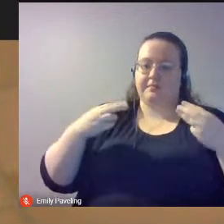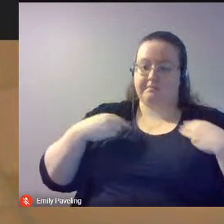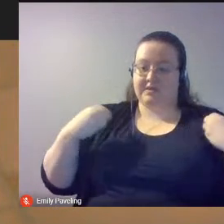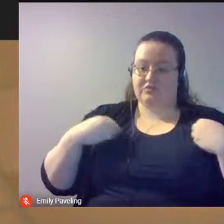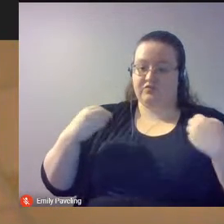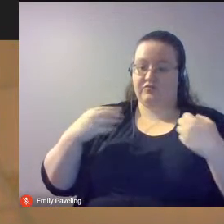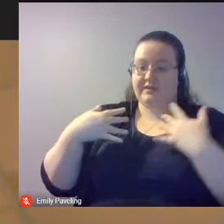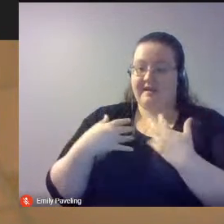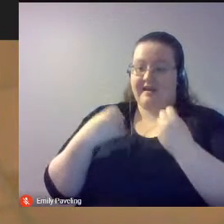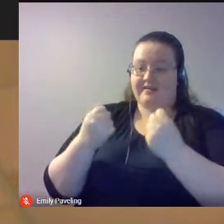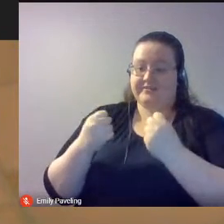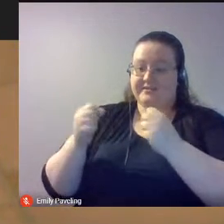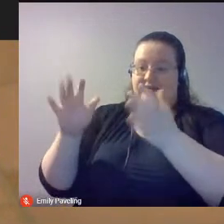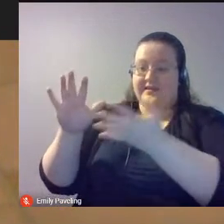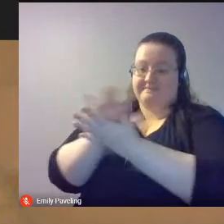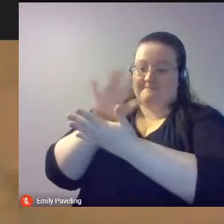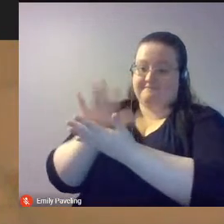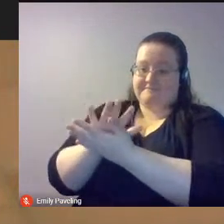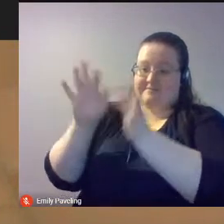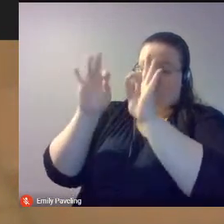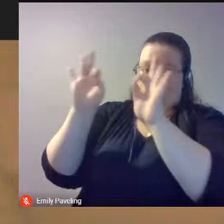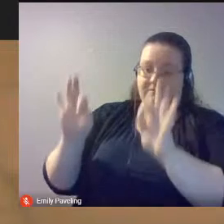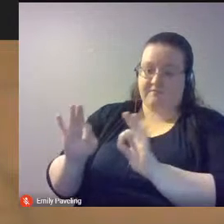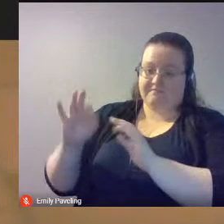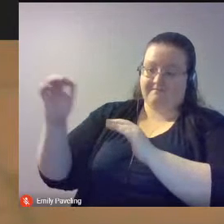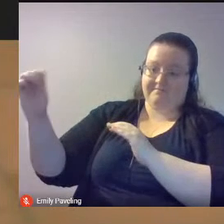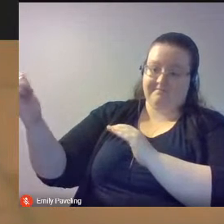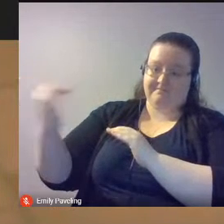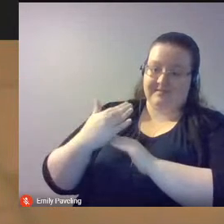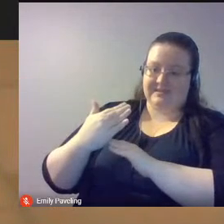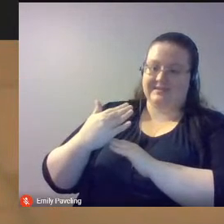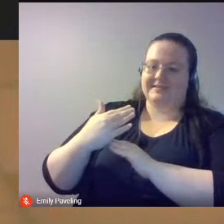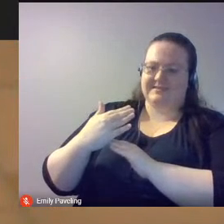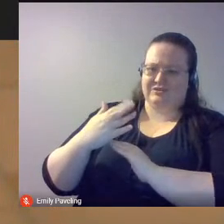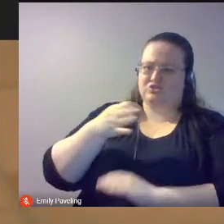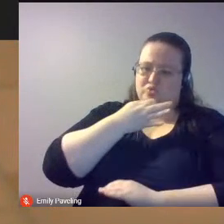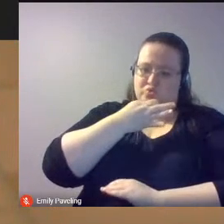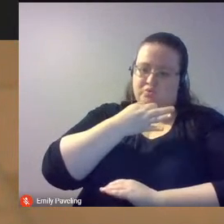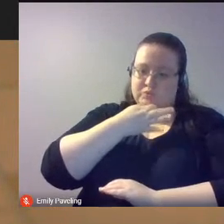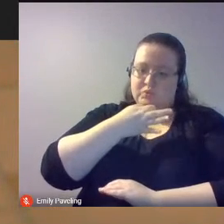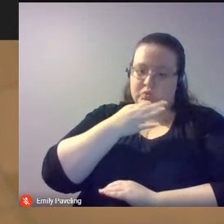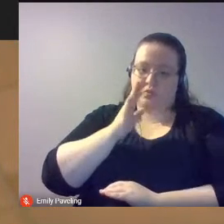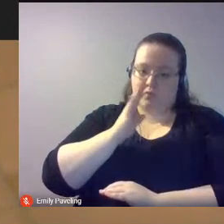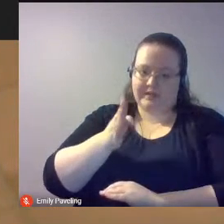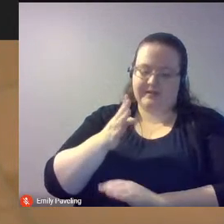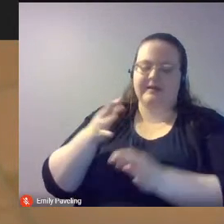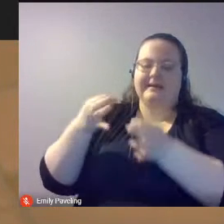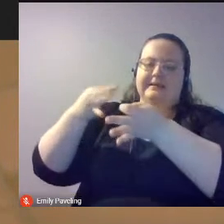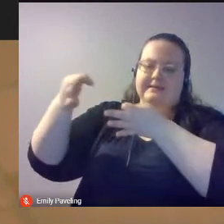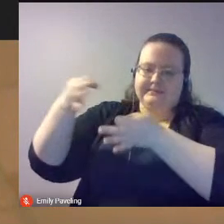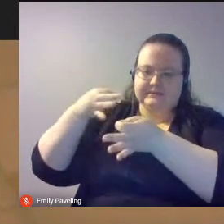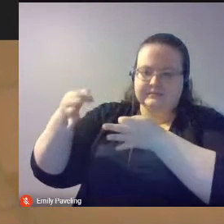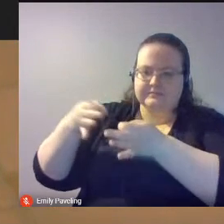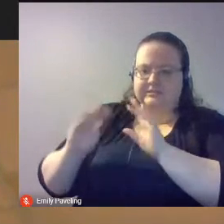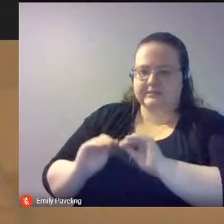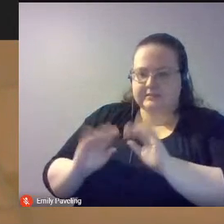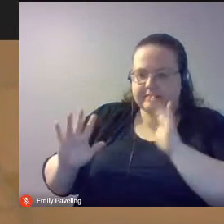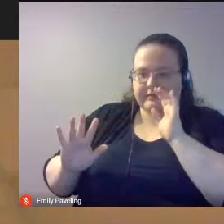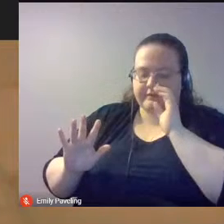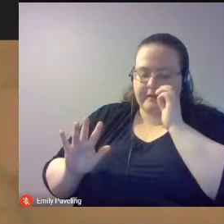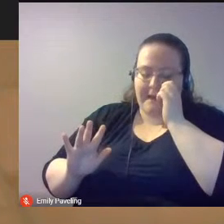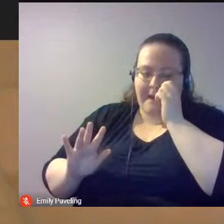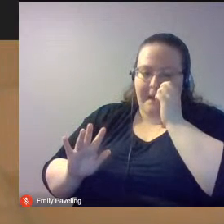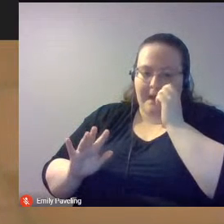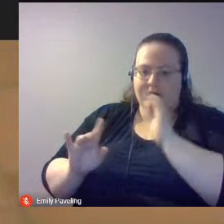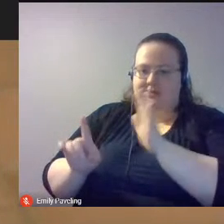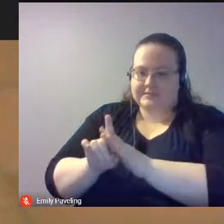to be put out, and we're being told it is coming very, very soon. And that should also clarify this issue of the